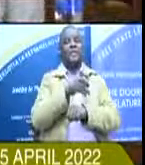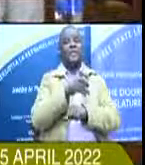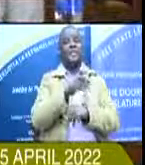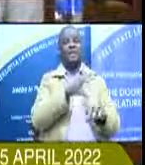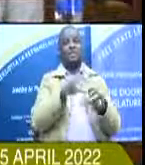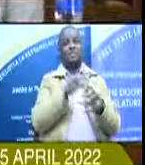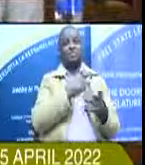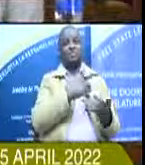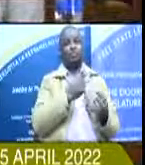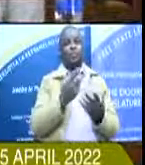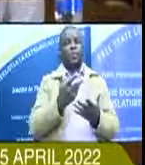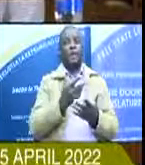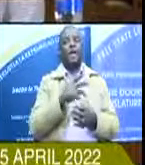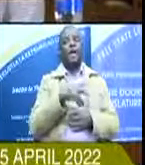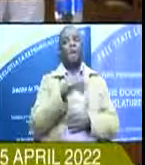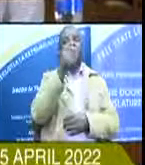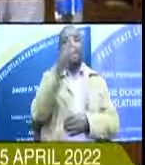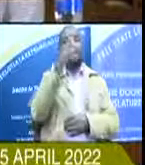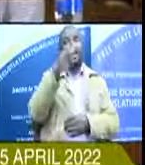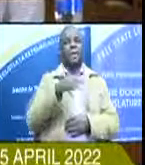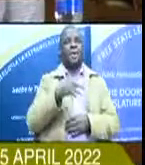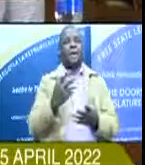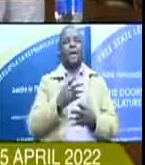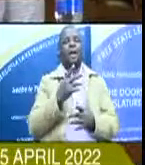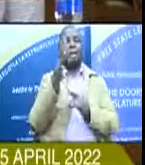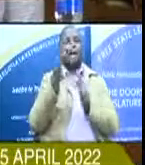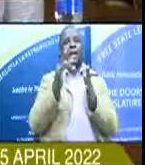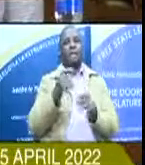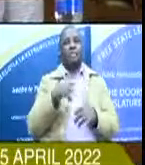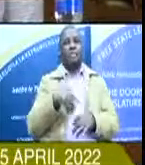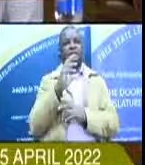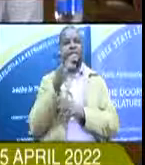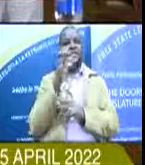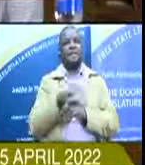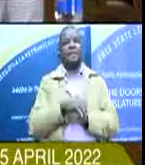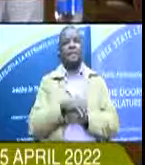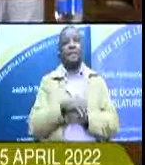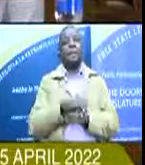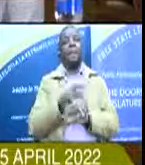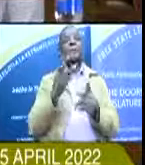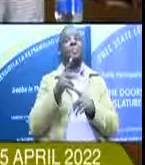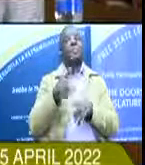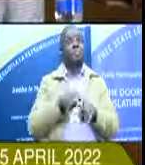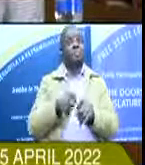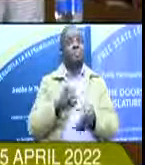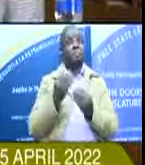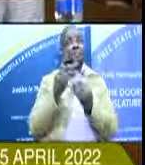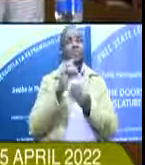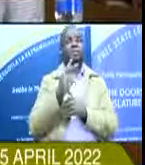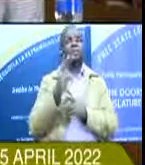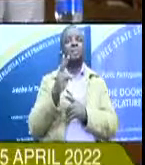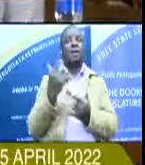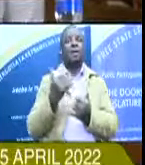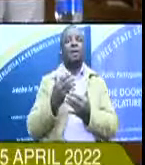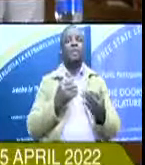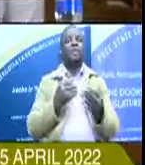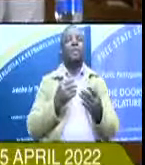event was on the 1st of April in Bethlehem. The total number of patients diagnosed with TB has declined